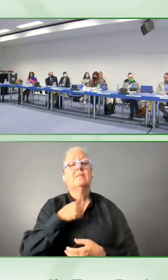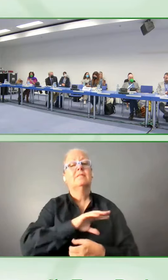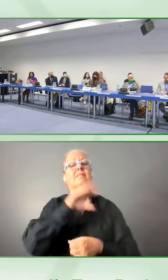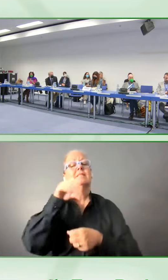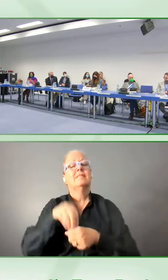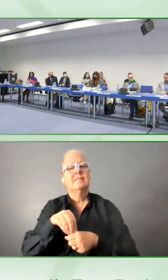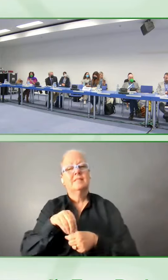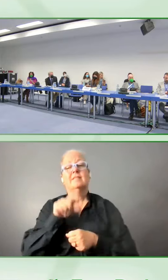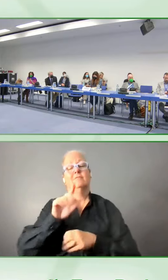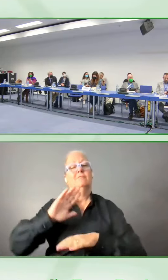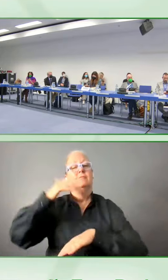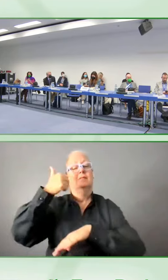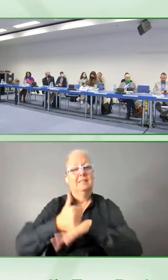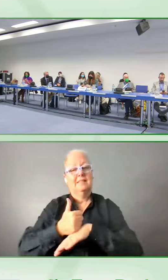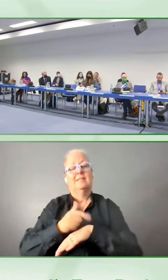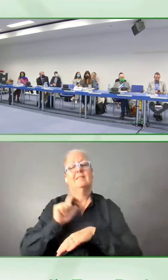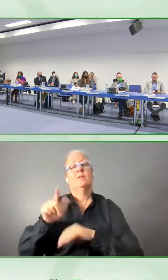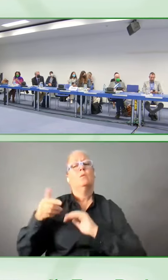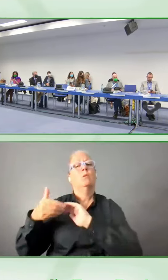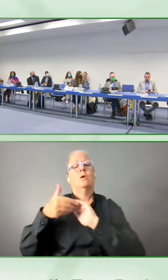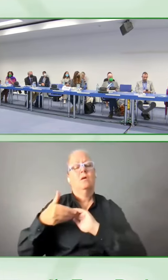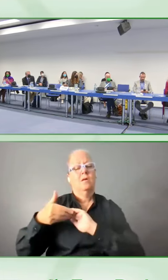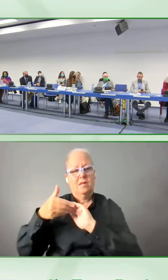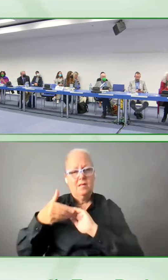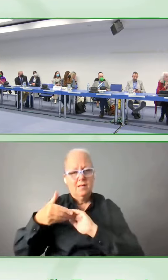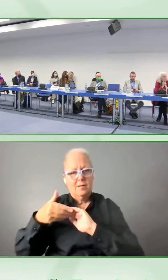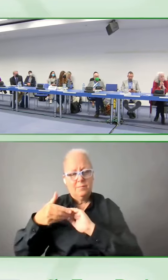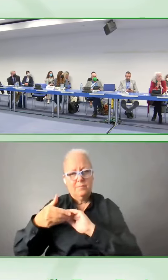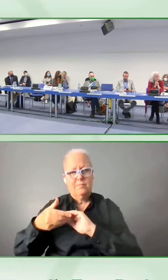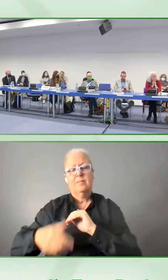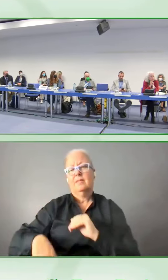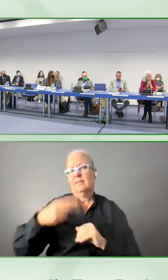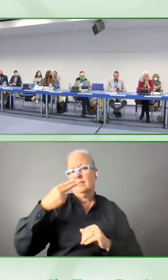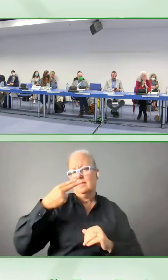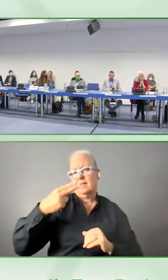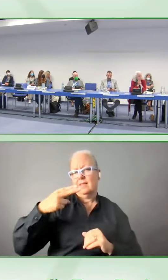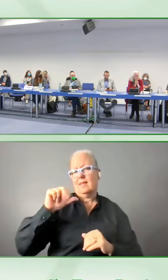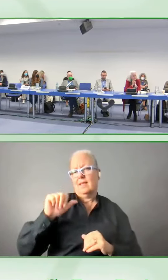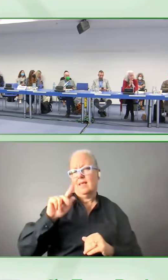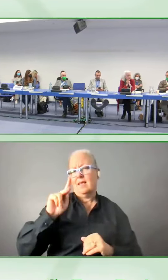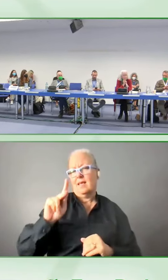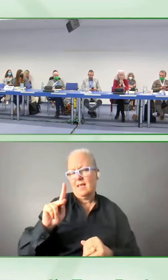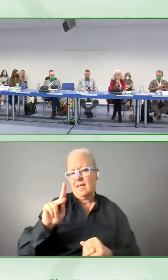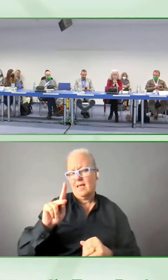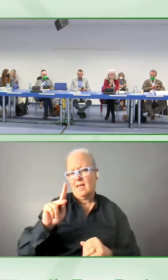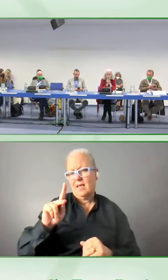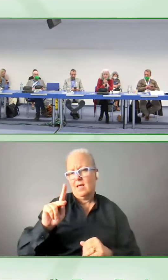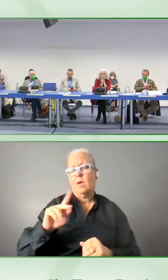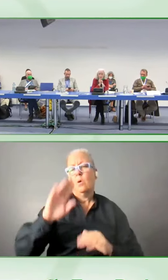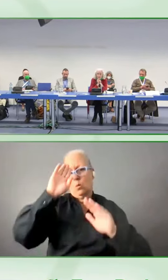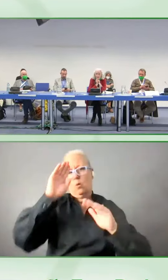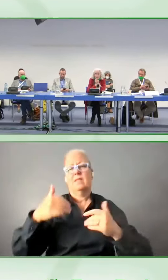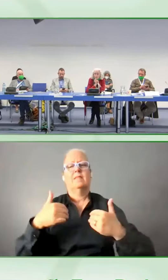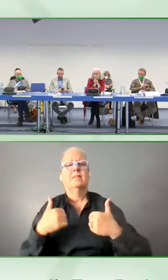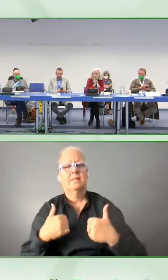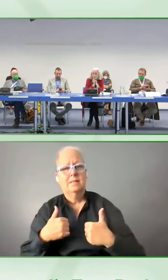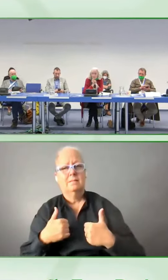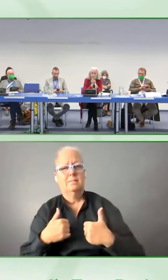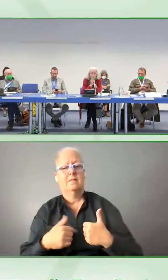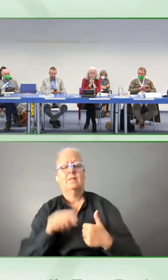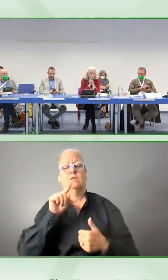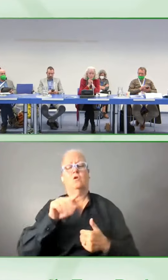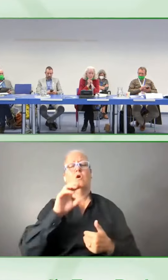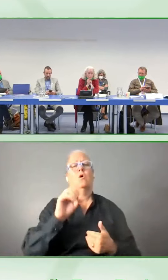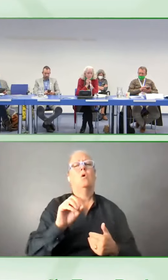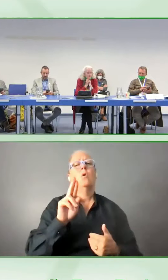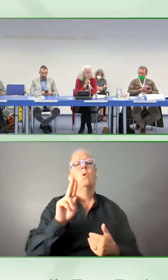an organization called hackathon.org. We've been running for 3 years now hackathons